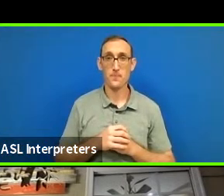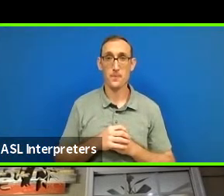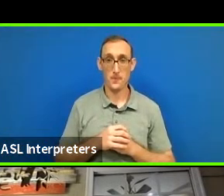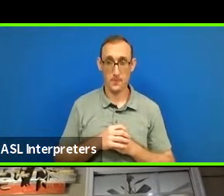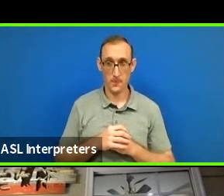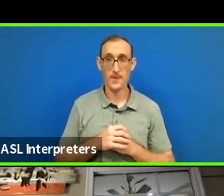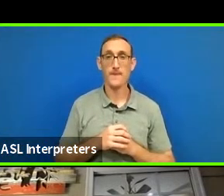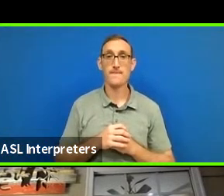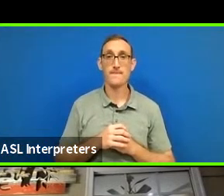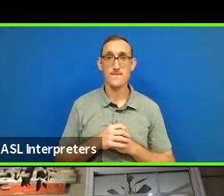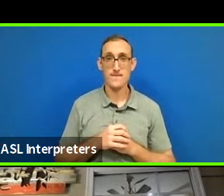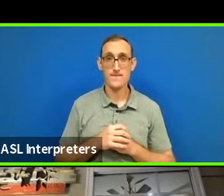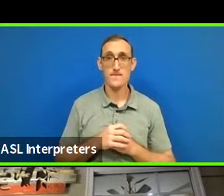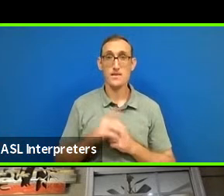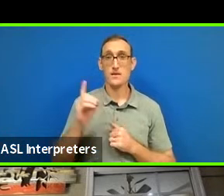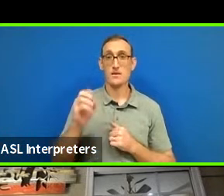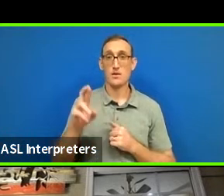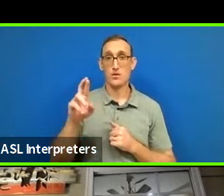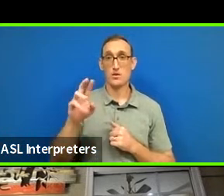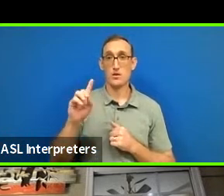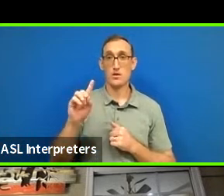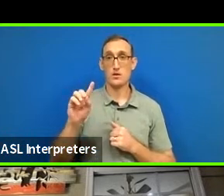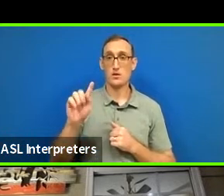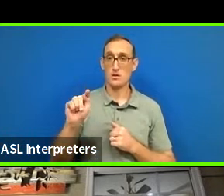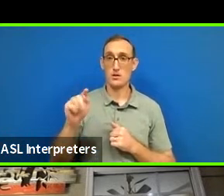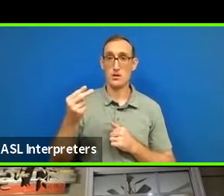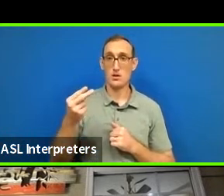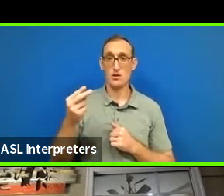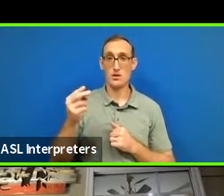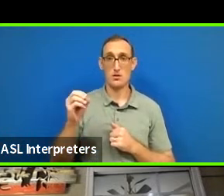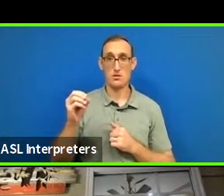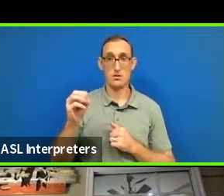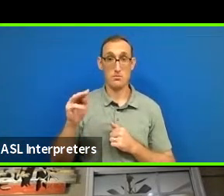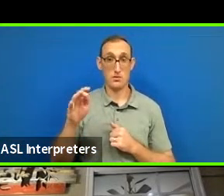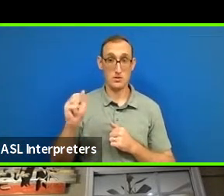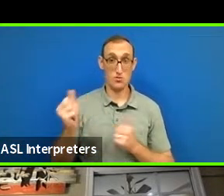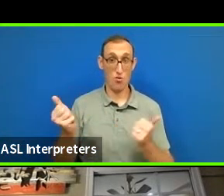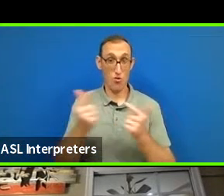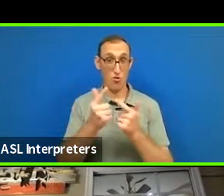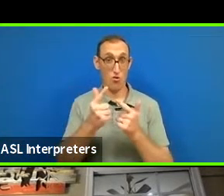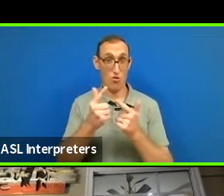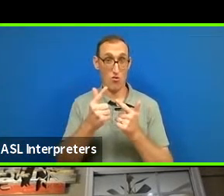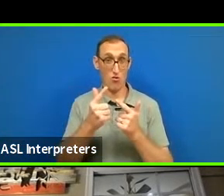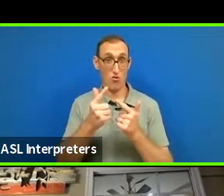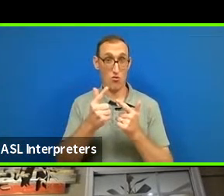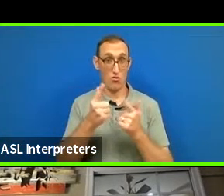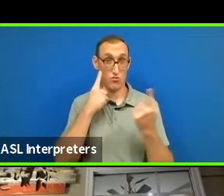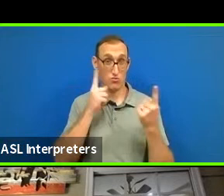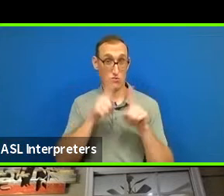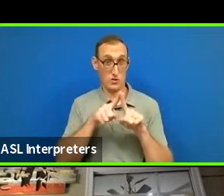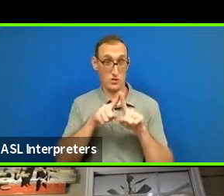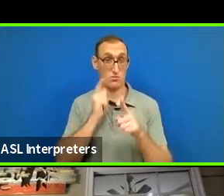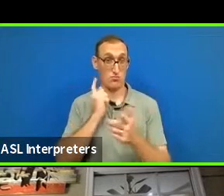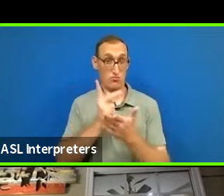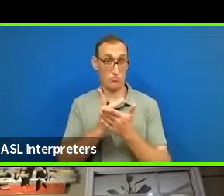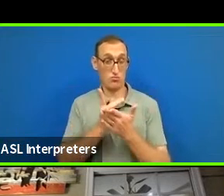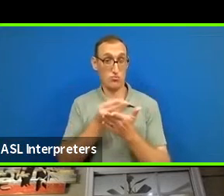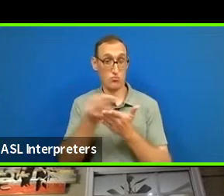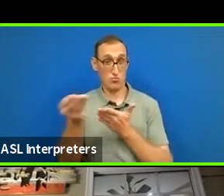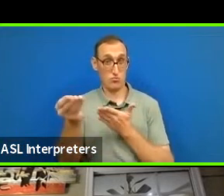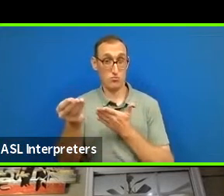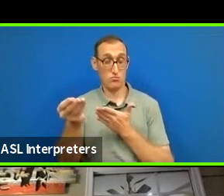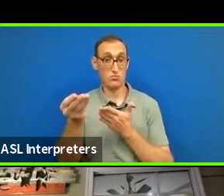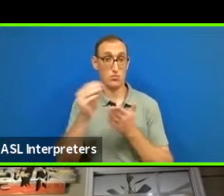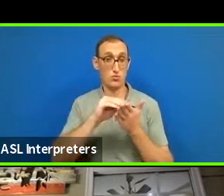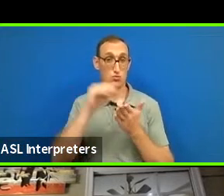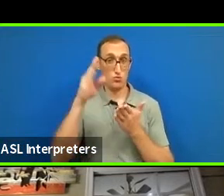Okay, Dr. Thomas, if you would take roll for all of those in favor of approving the purchase of student